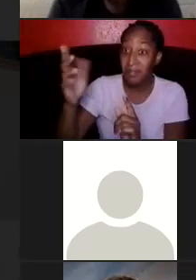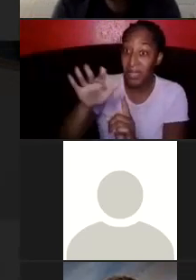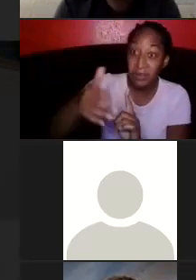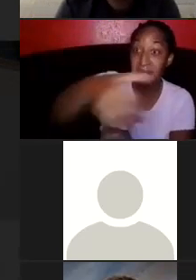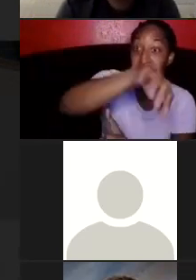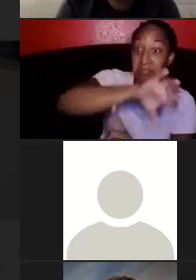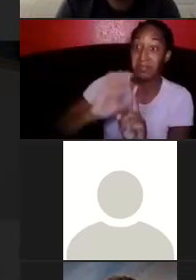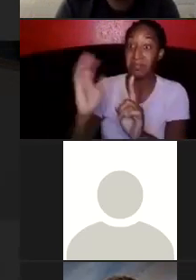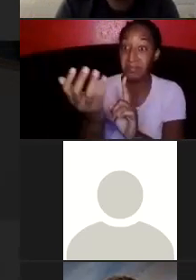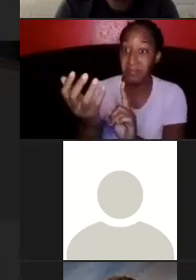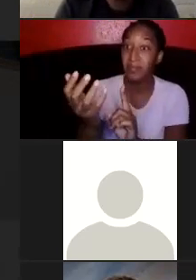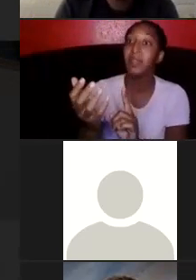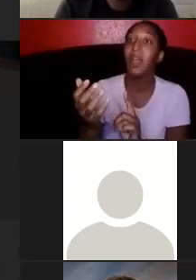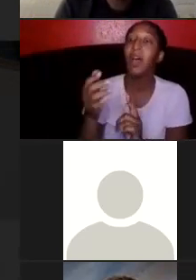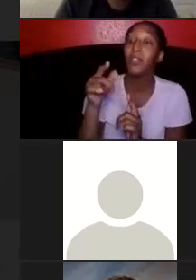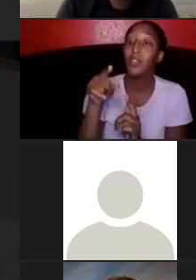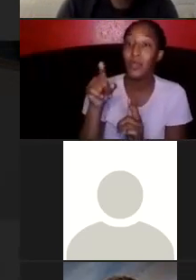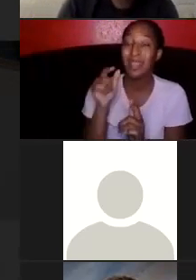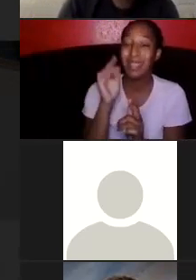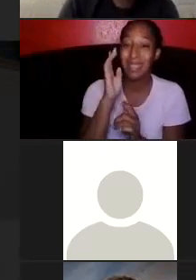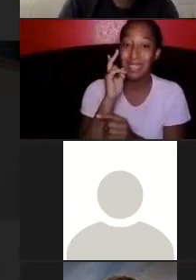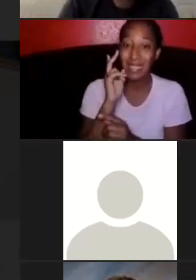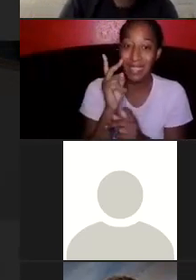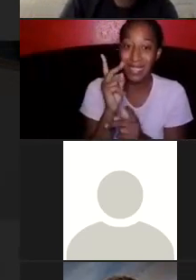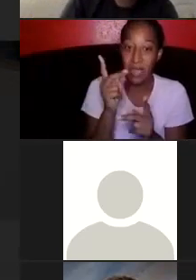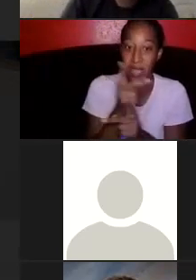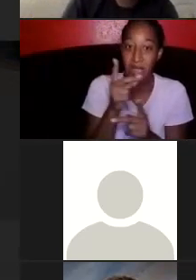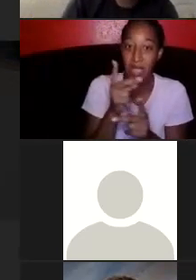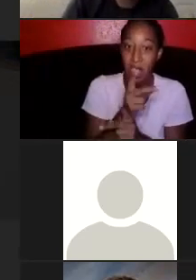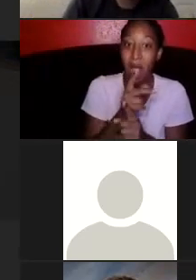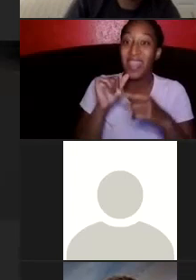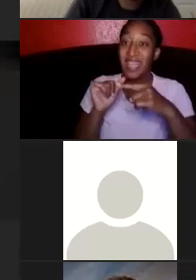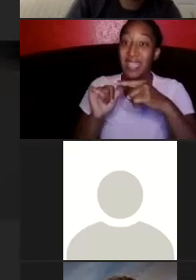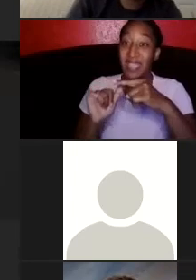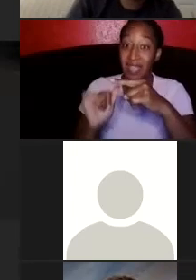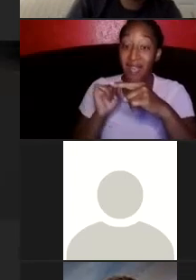satellite. V squared over R. So take